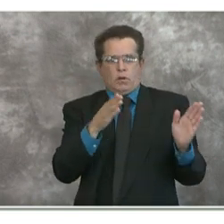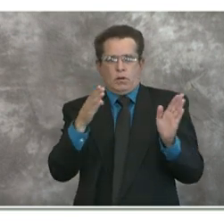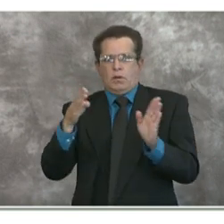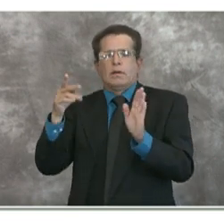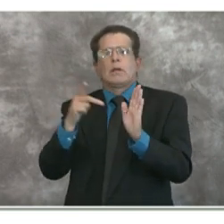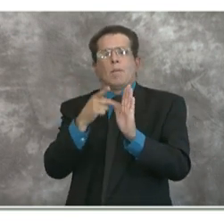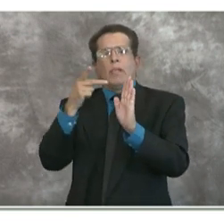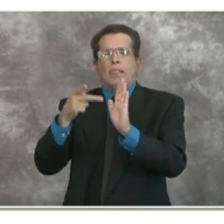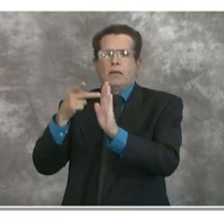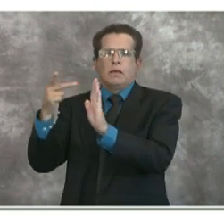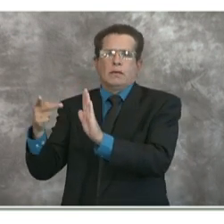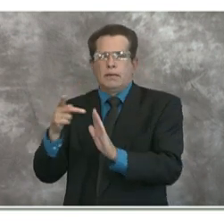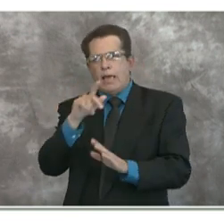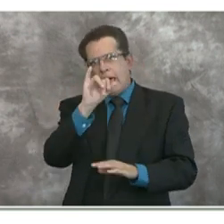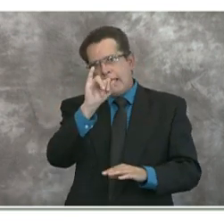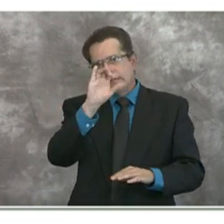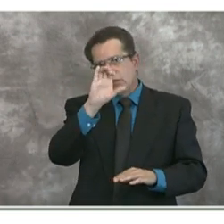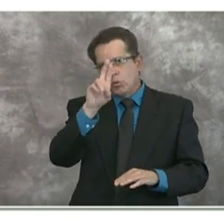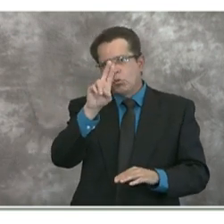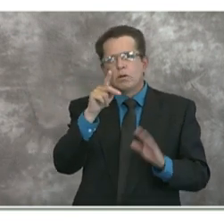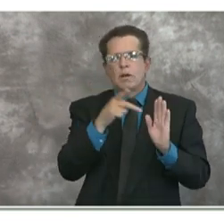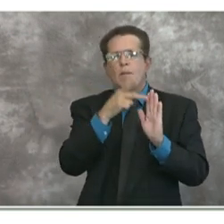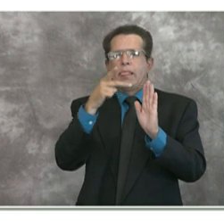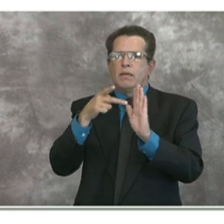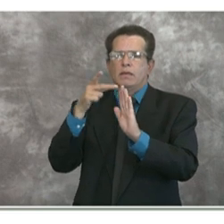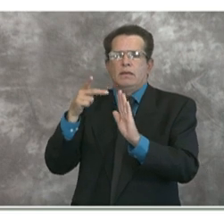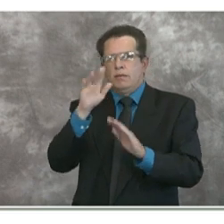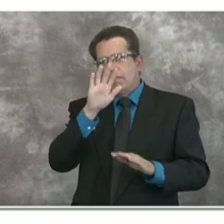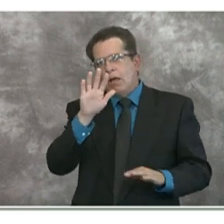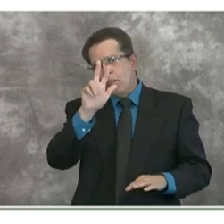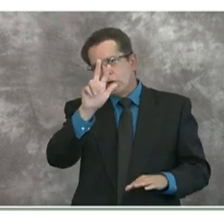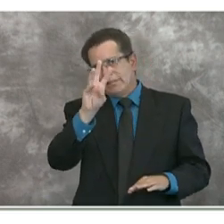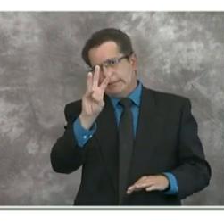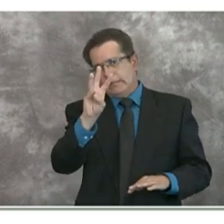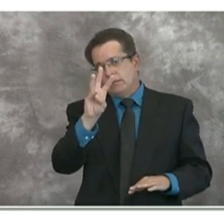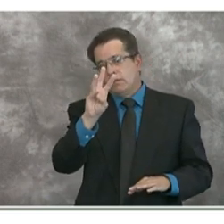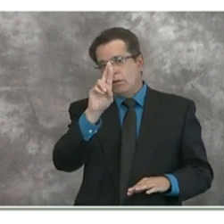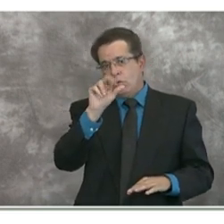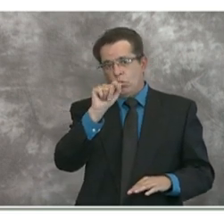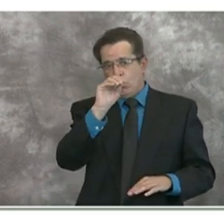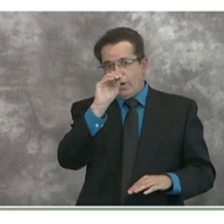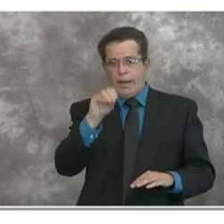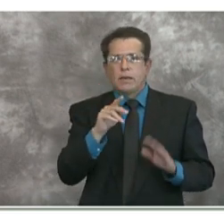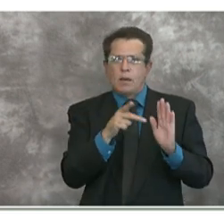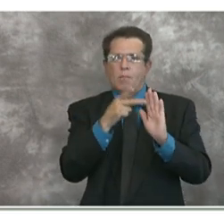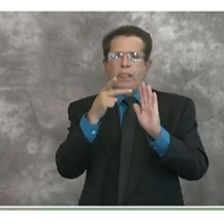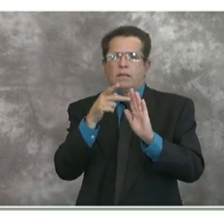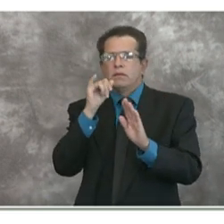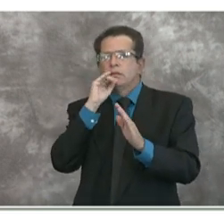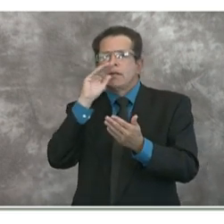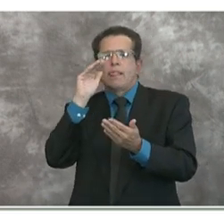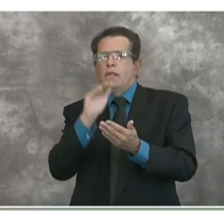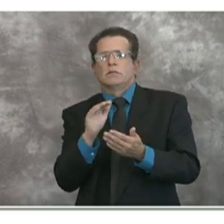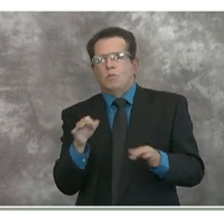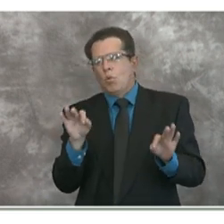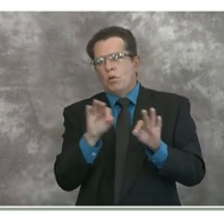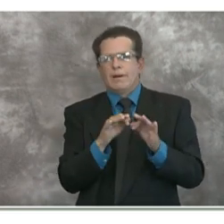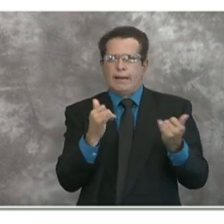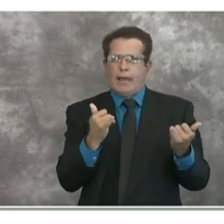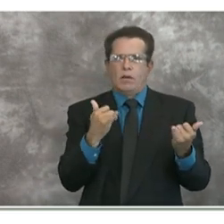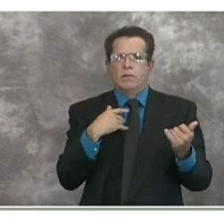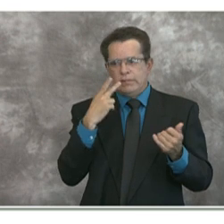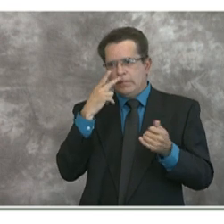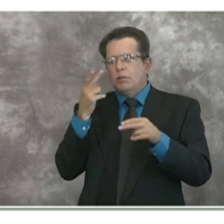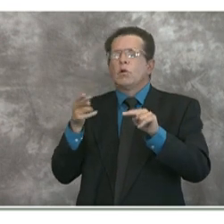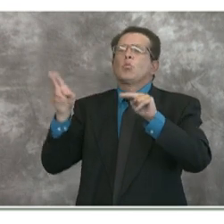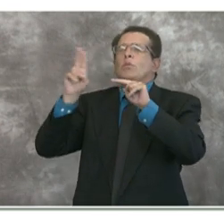24. ICU rate of doubling around 36. And again, the rate of doubling for positives is less important to us now as we are seeing an